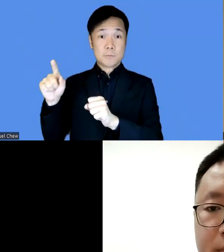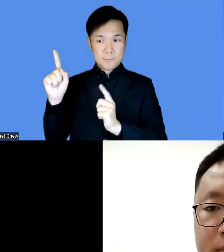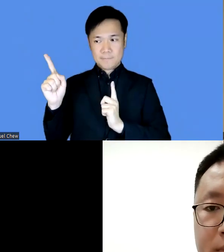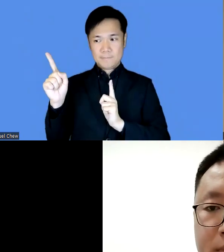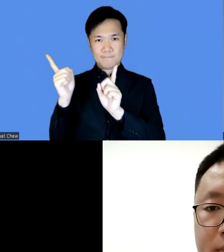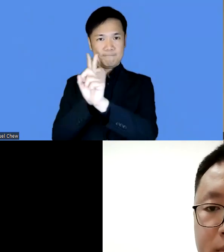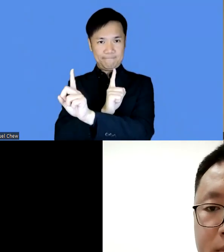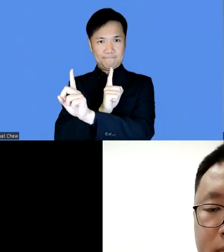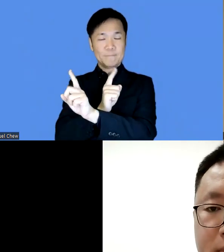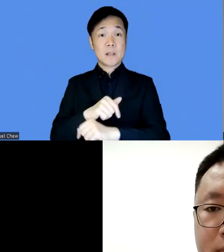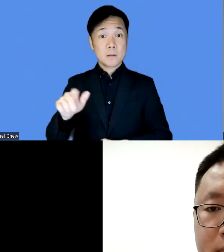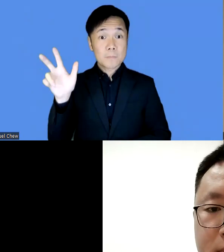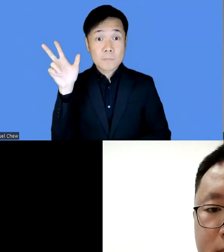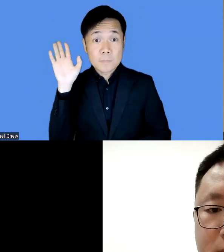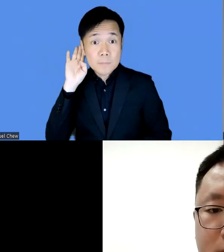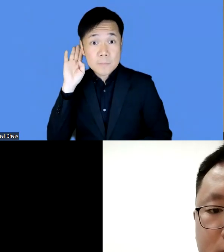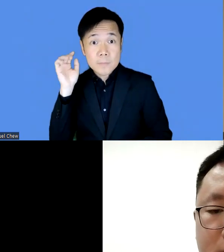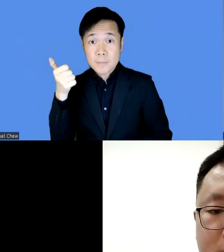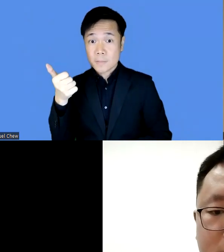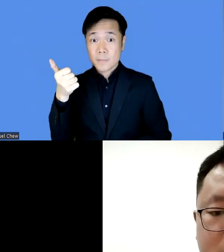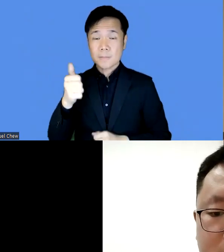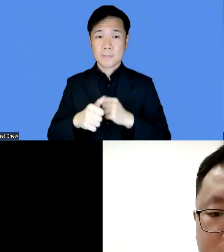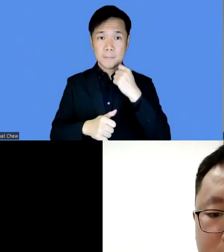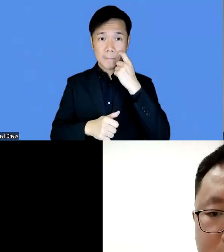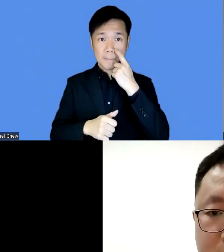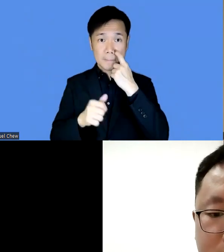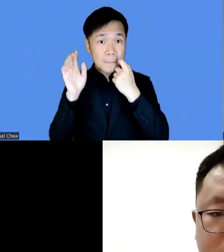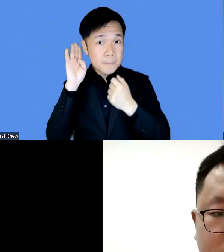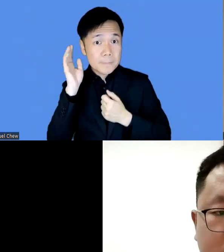me? Yes, we can. Hello? Go ahead, please.